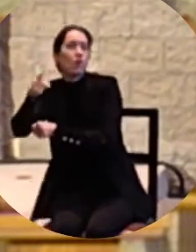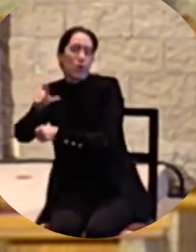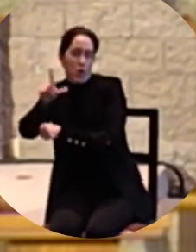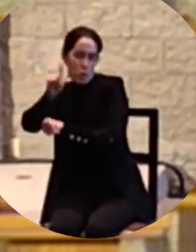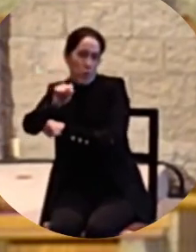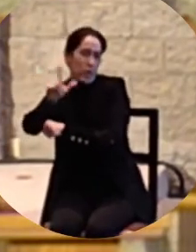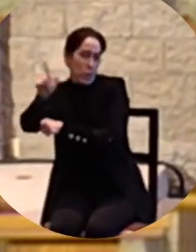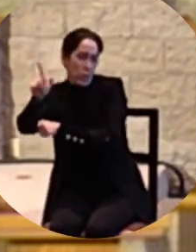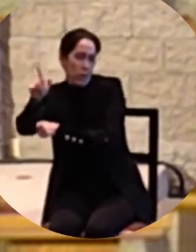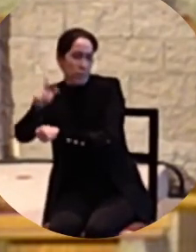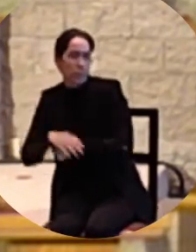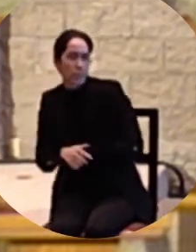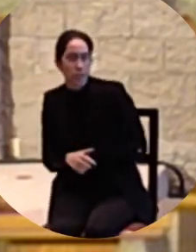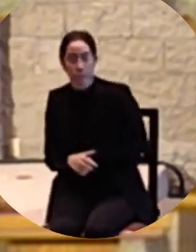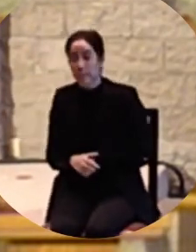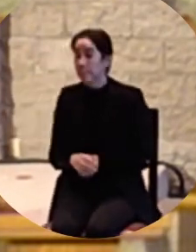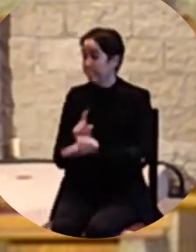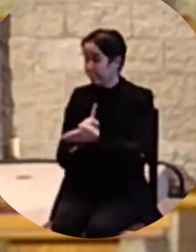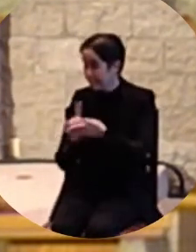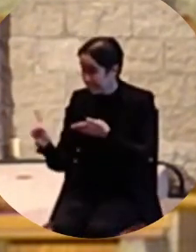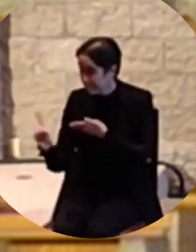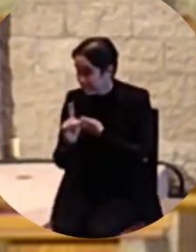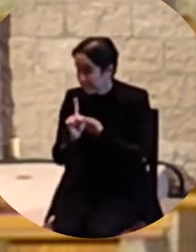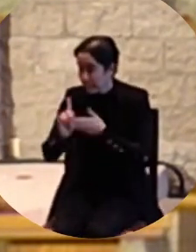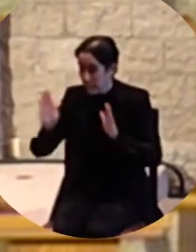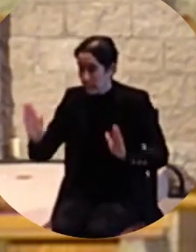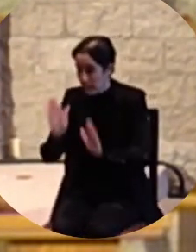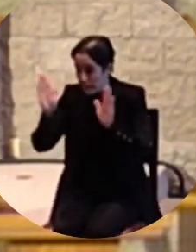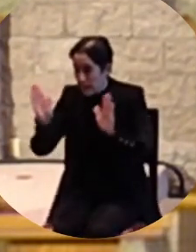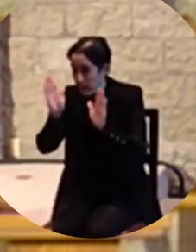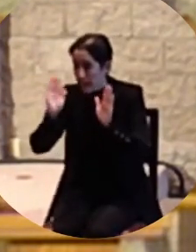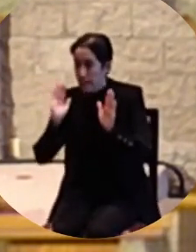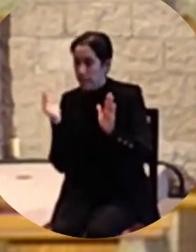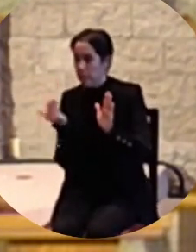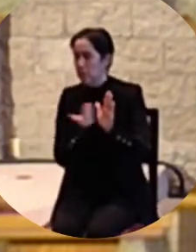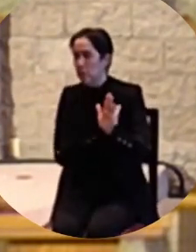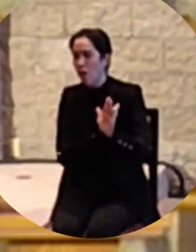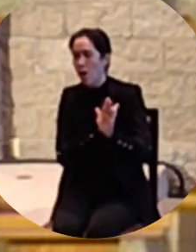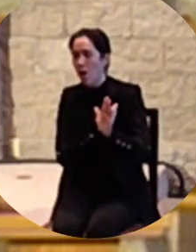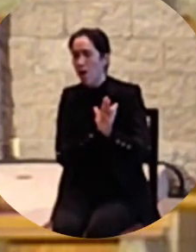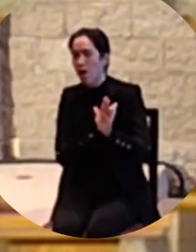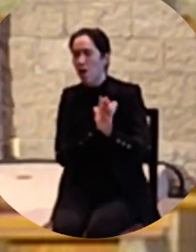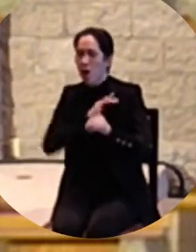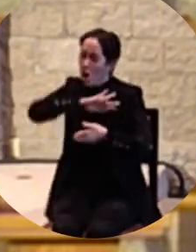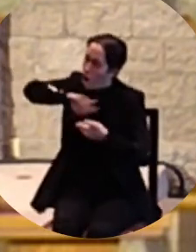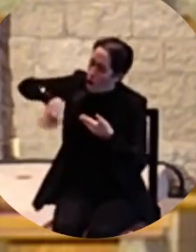Sunday is our All Together with Gratitude service.